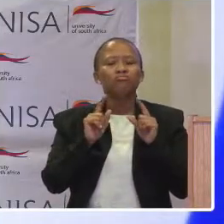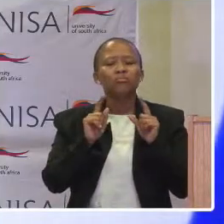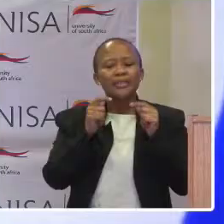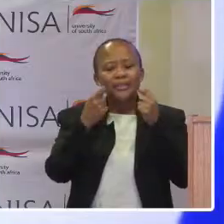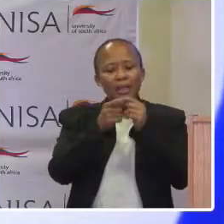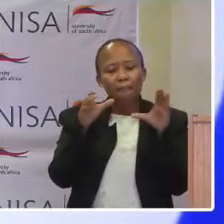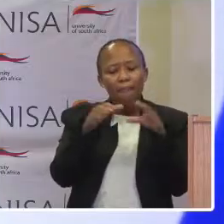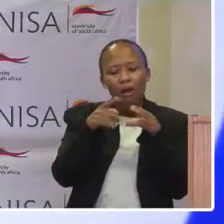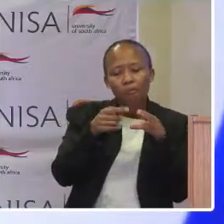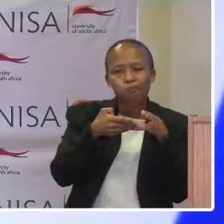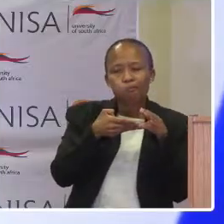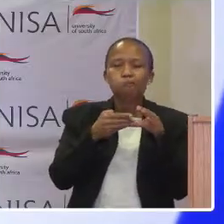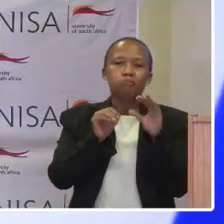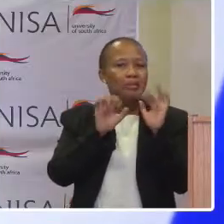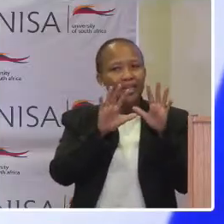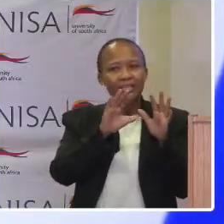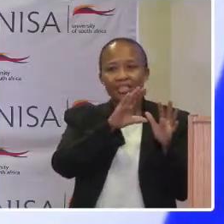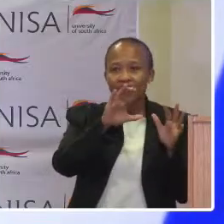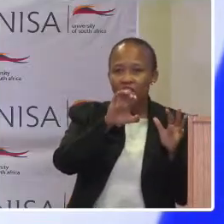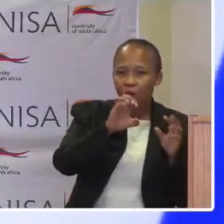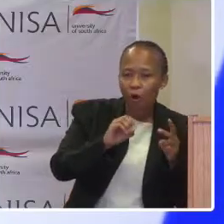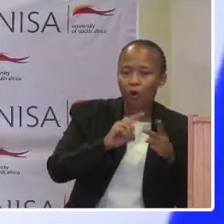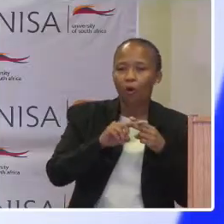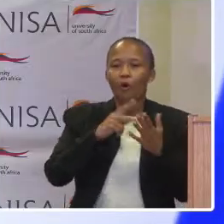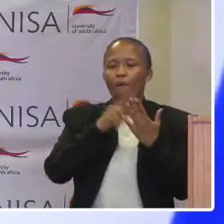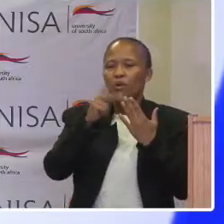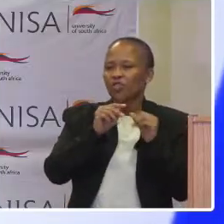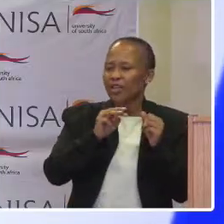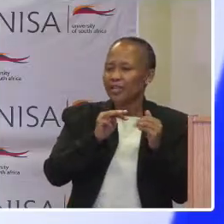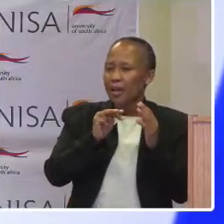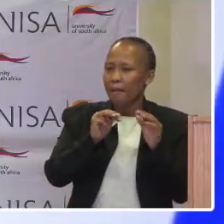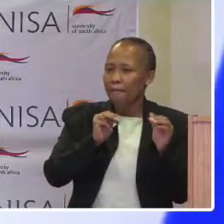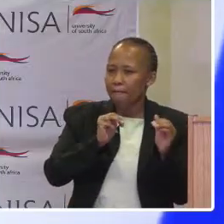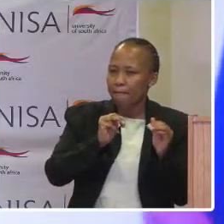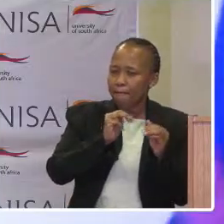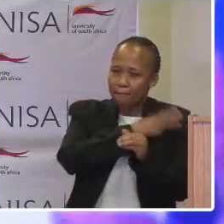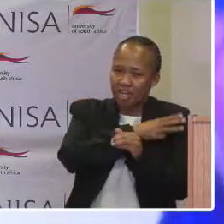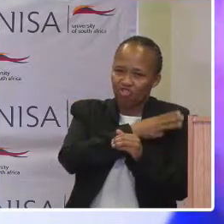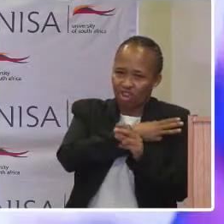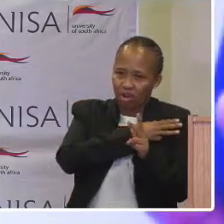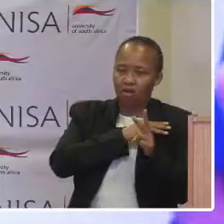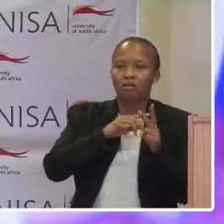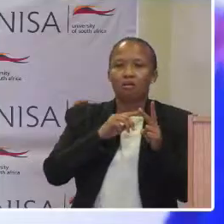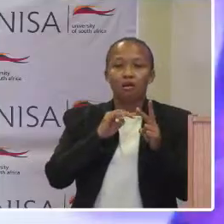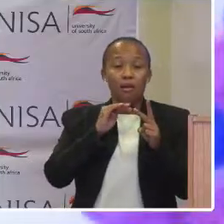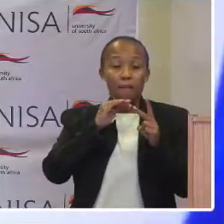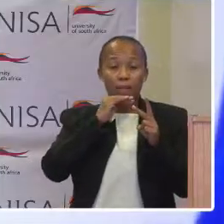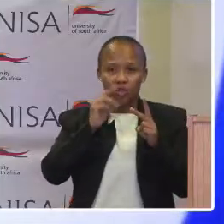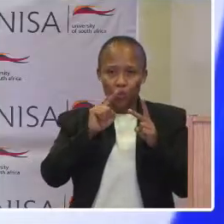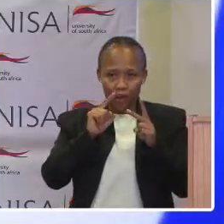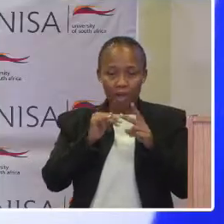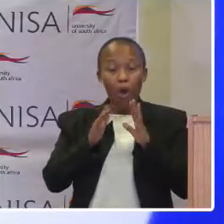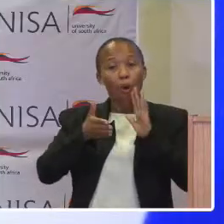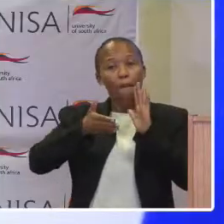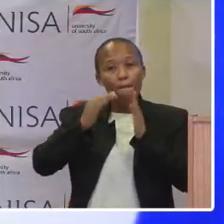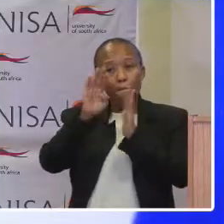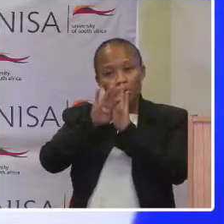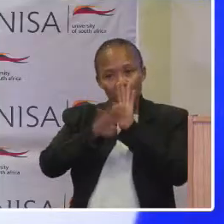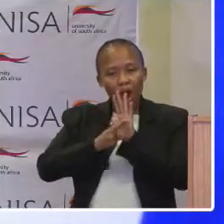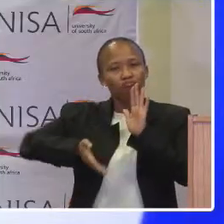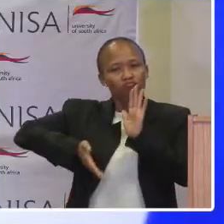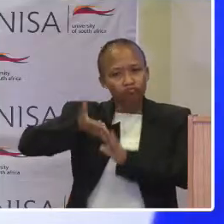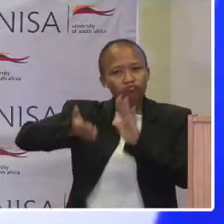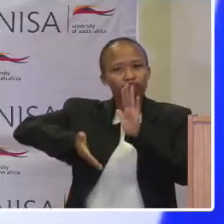10 people with a CEO and project managers and admins that run the programs that are focused